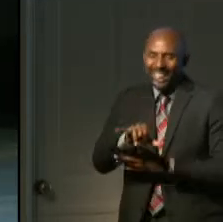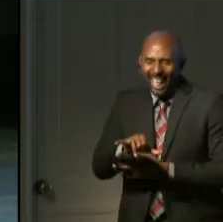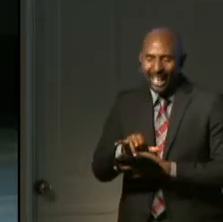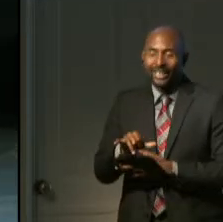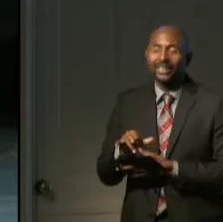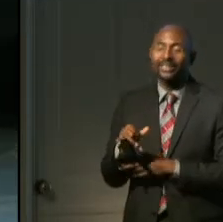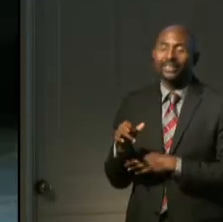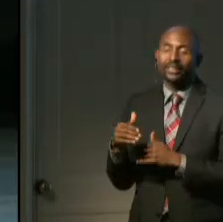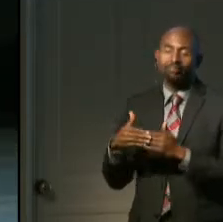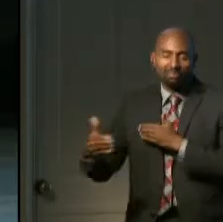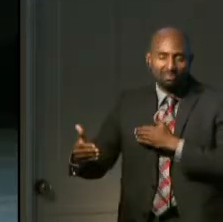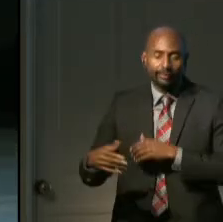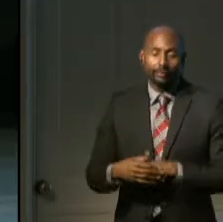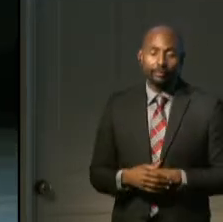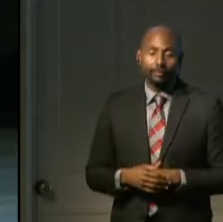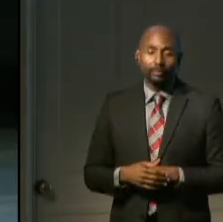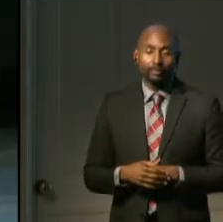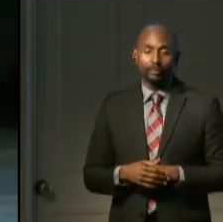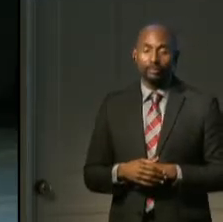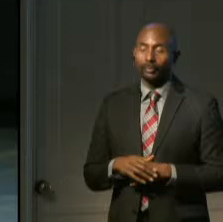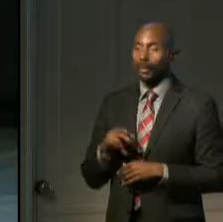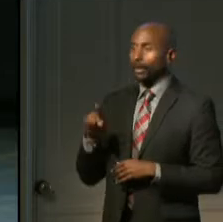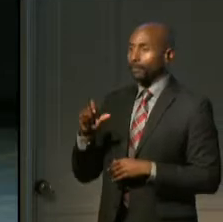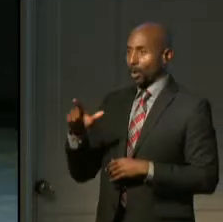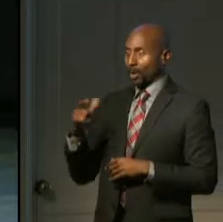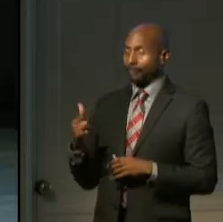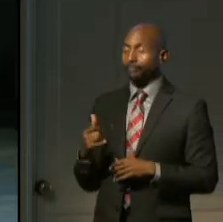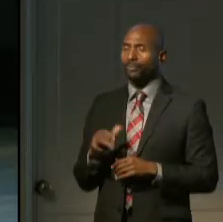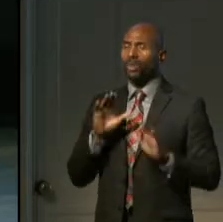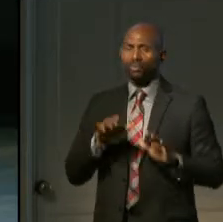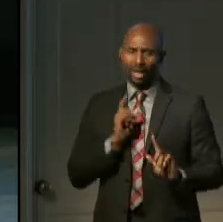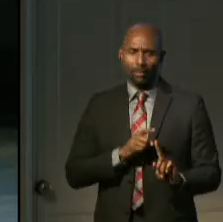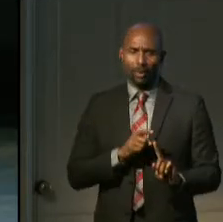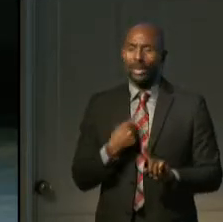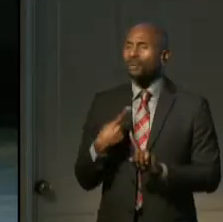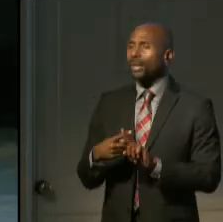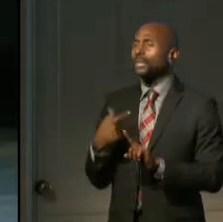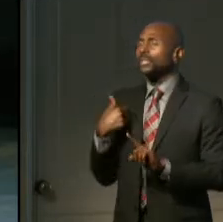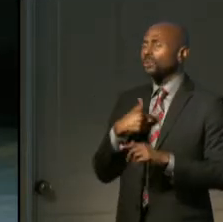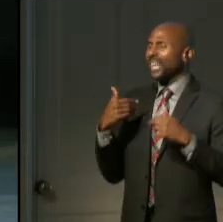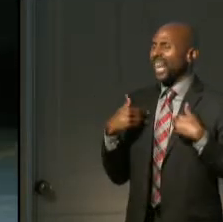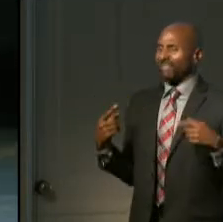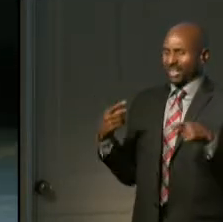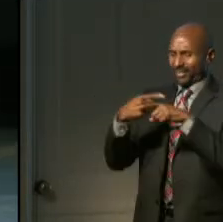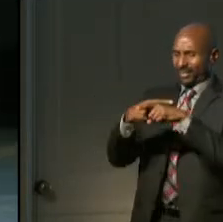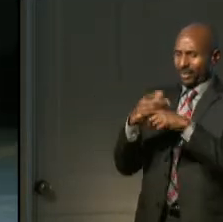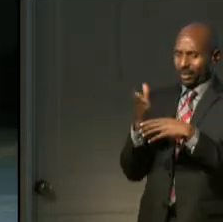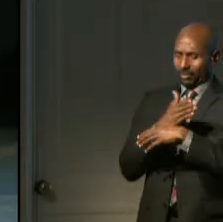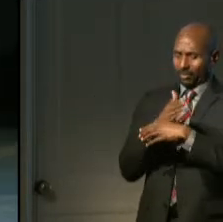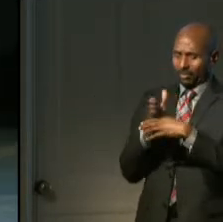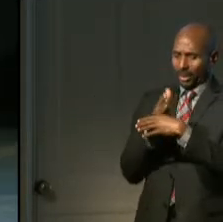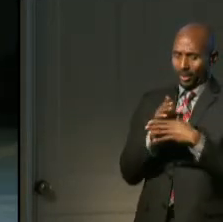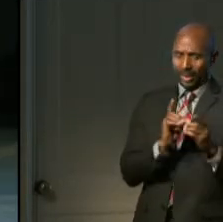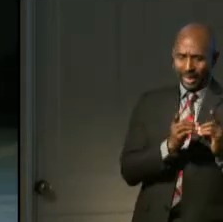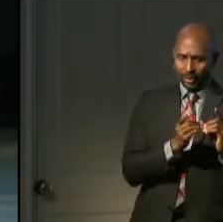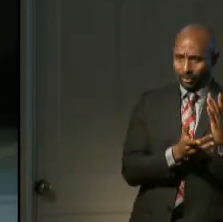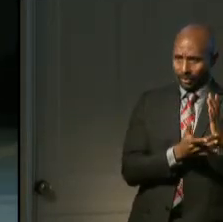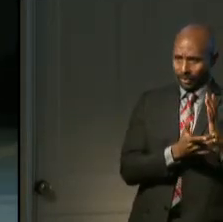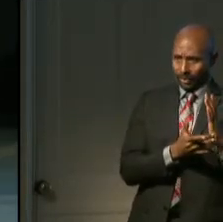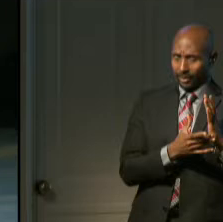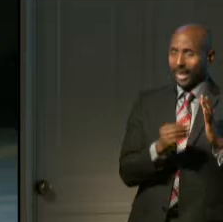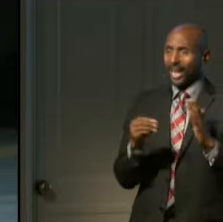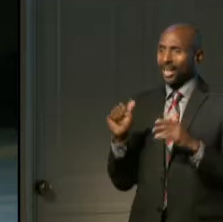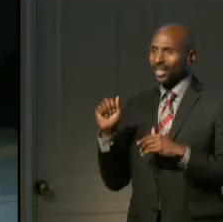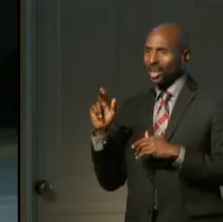Yeah, great point on that. And we have a bit of a mismatch also between digitization technology and